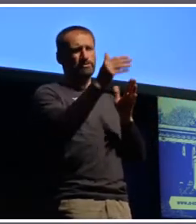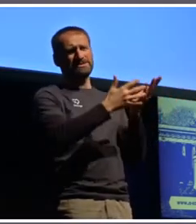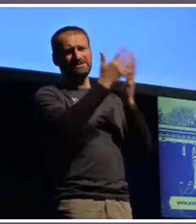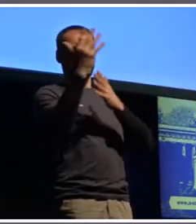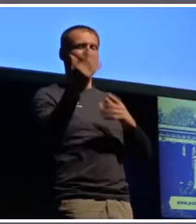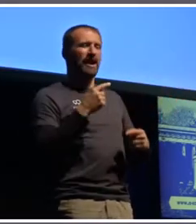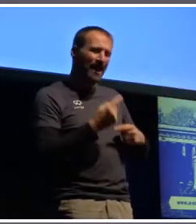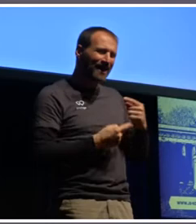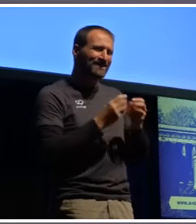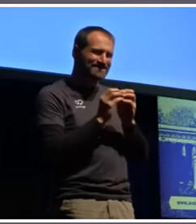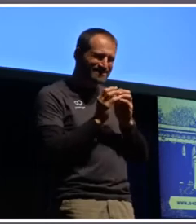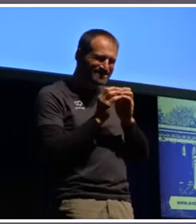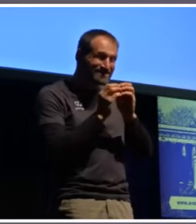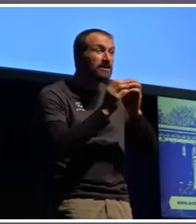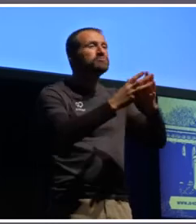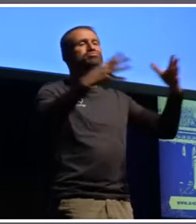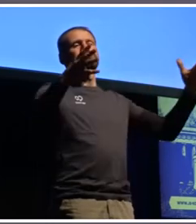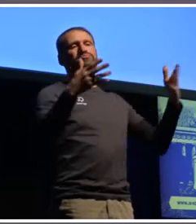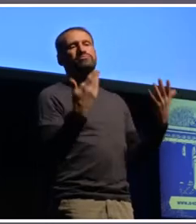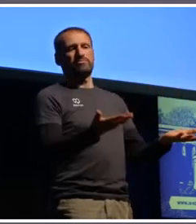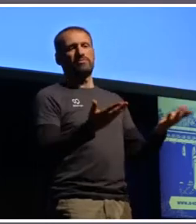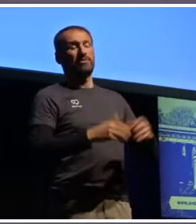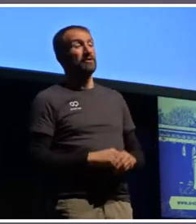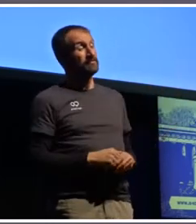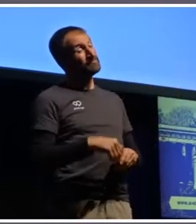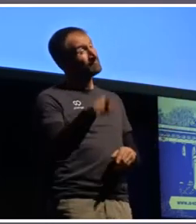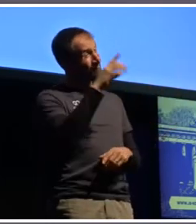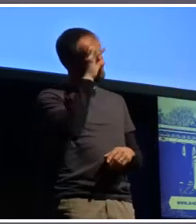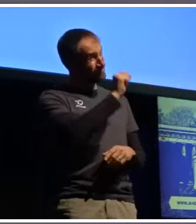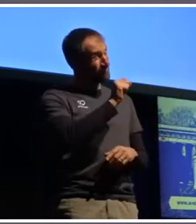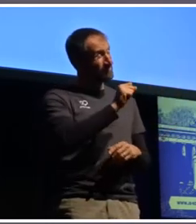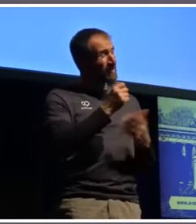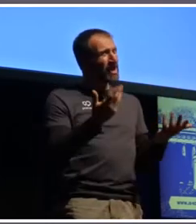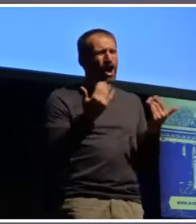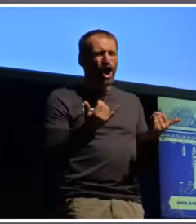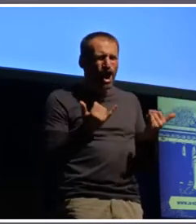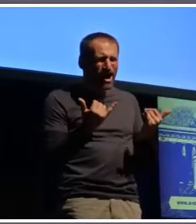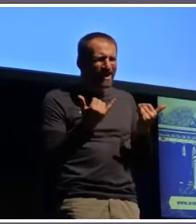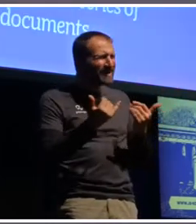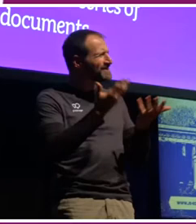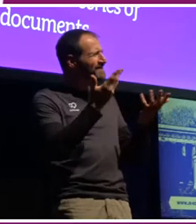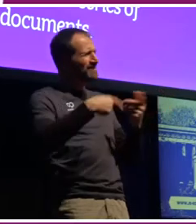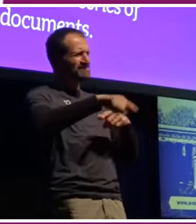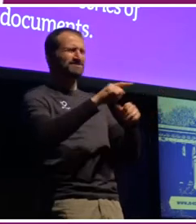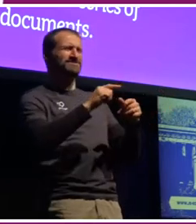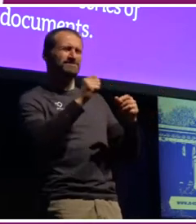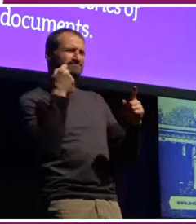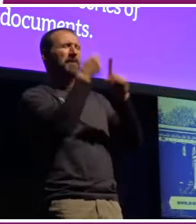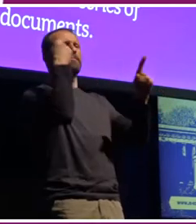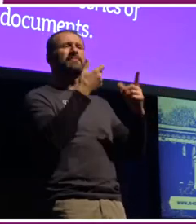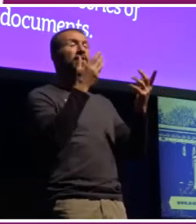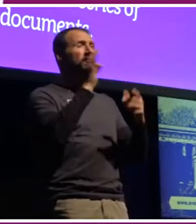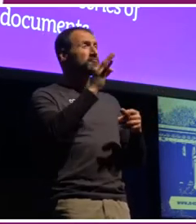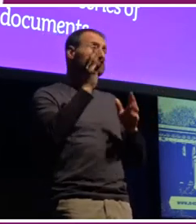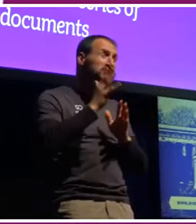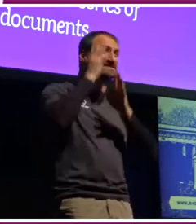So, conclusion. Let's think about what is hitting today that's going to shape the web 20 years from now. The web is